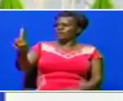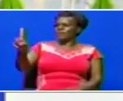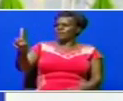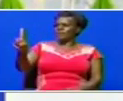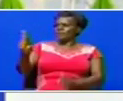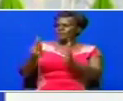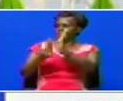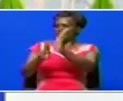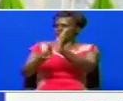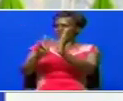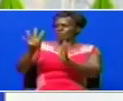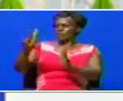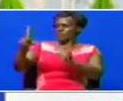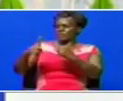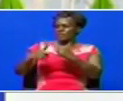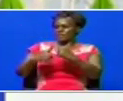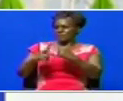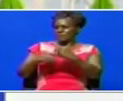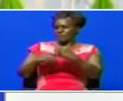1,321, representing